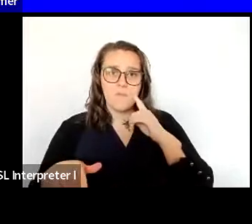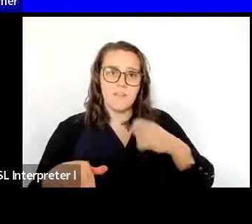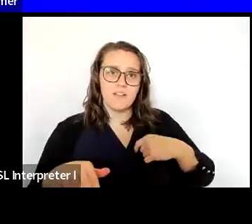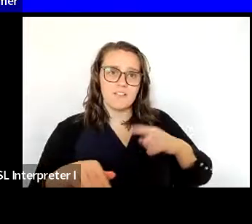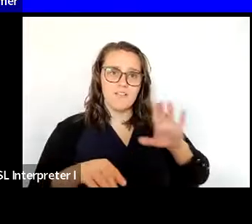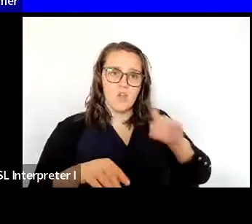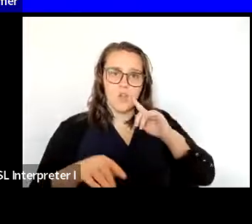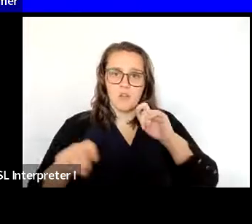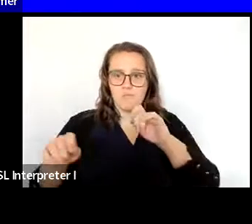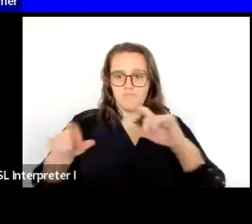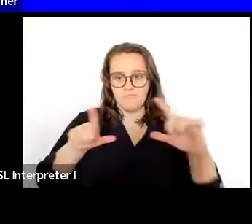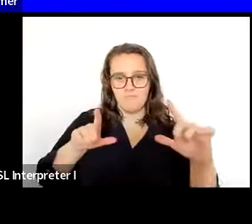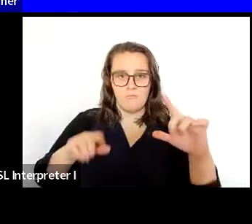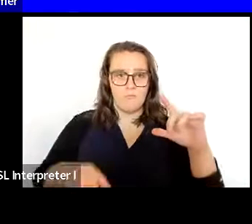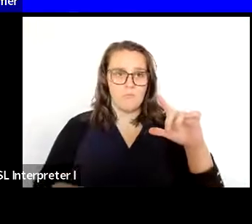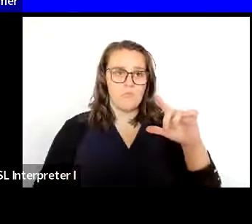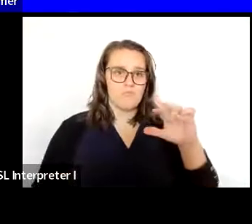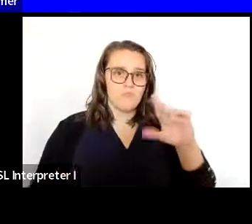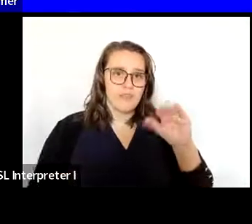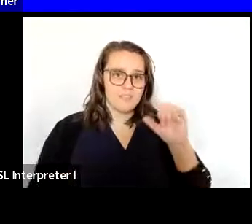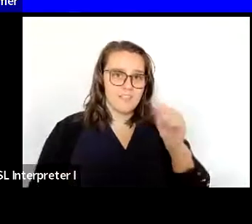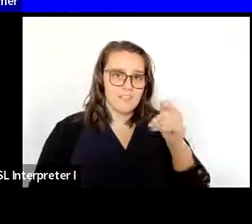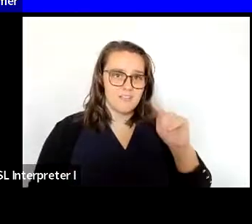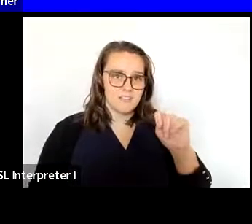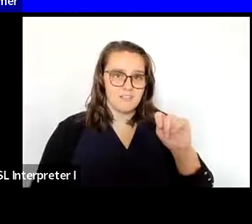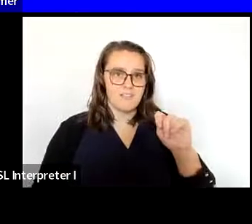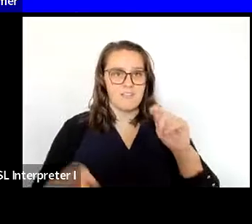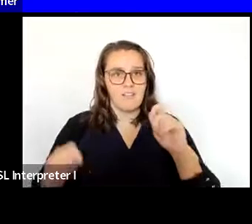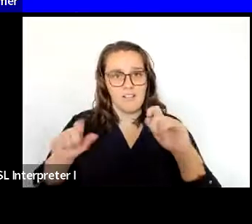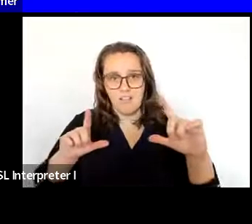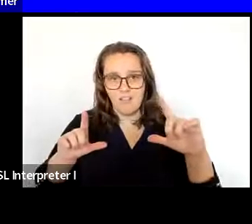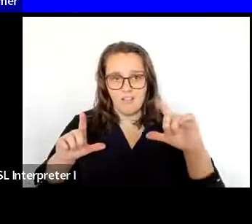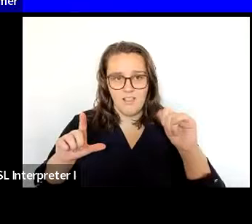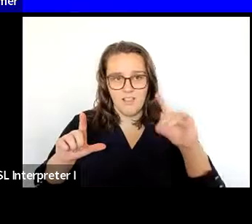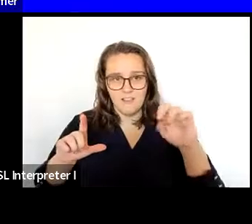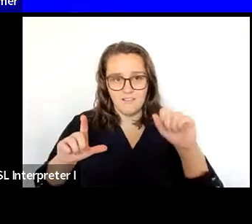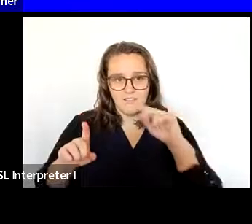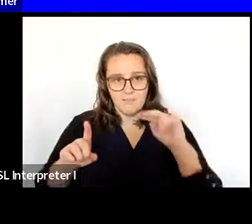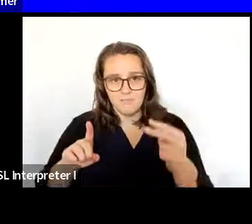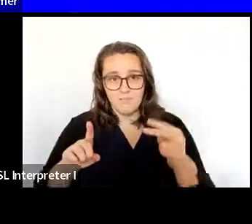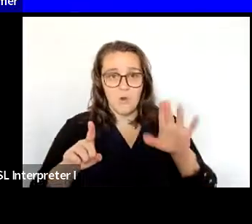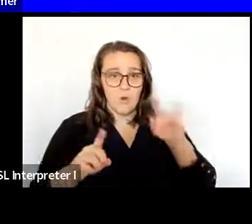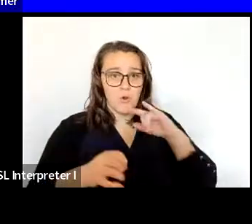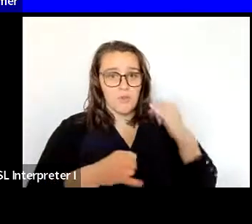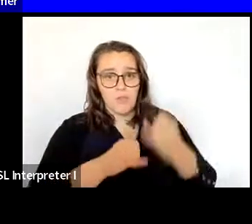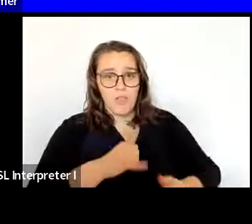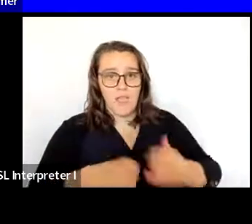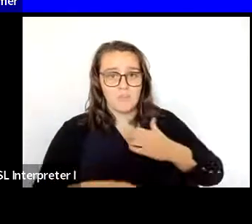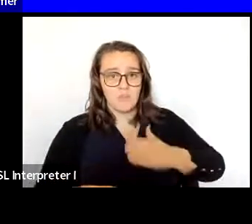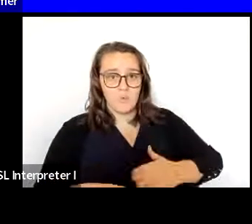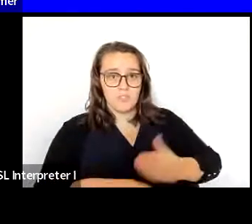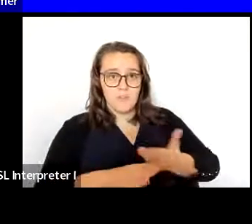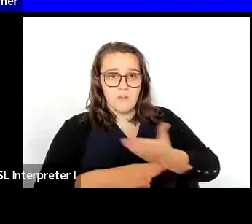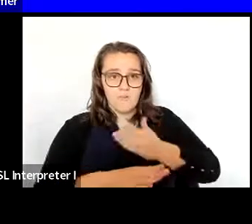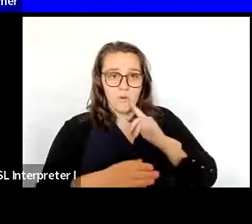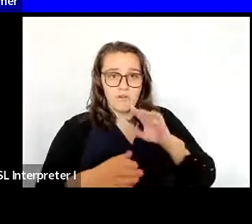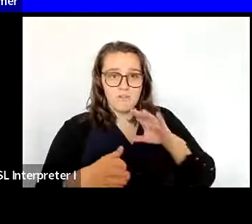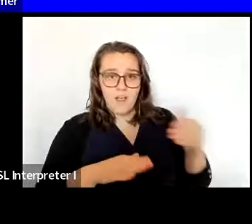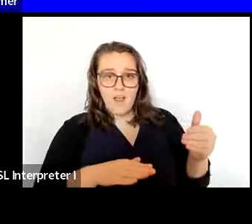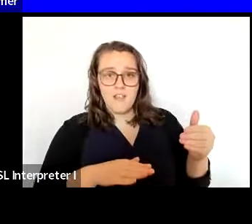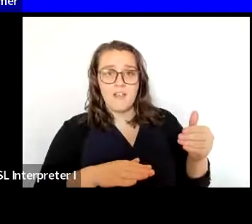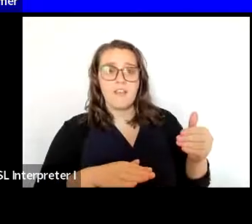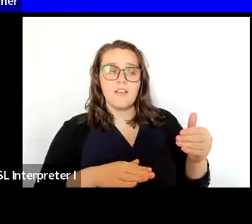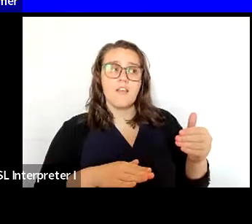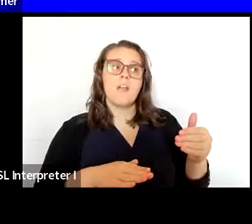Ellen Wilson's deathbed request was passage of federal legislation to clear the city of alleyways, to